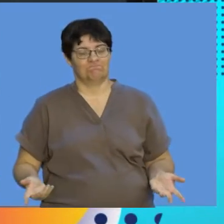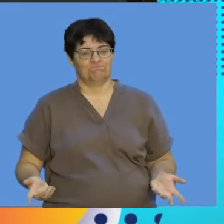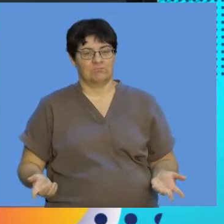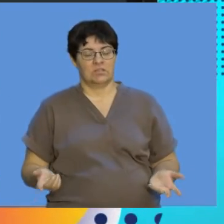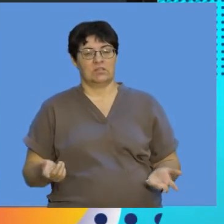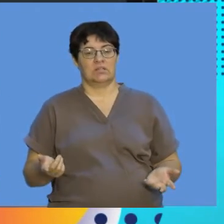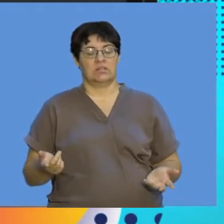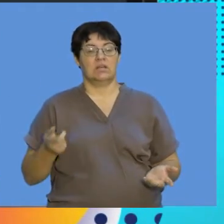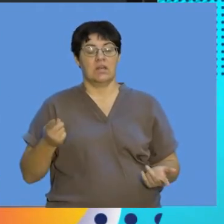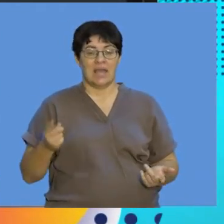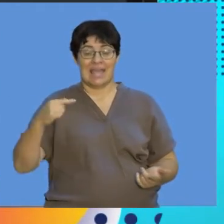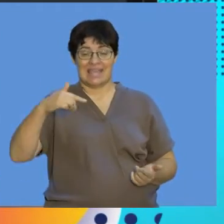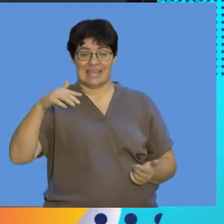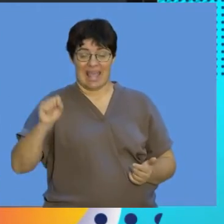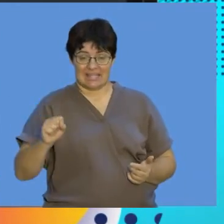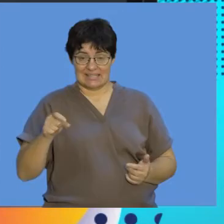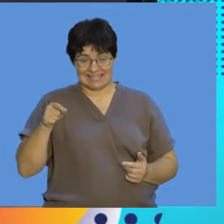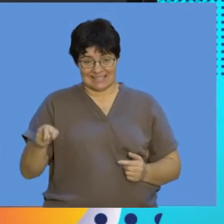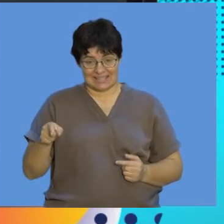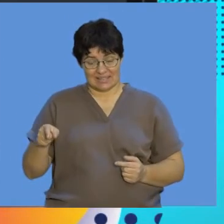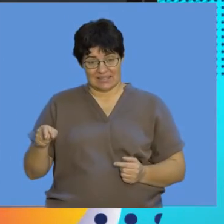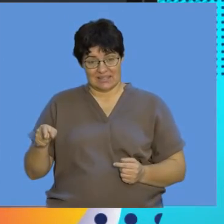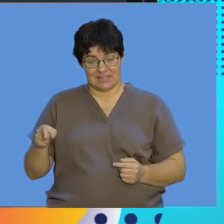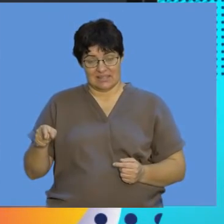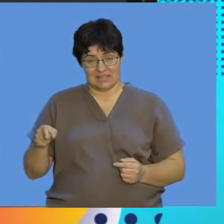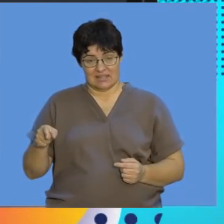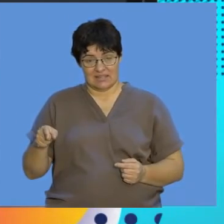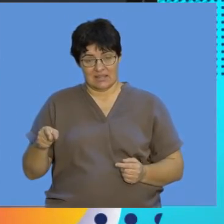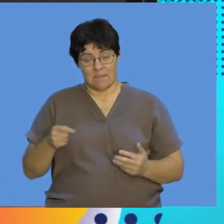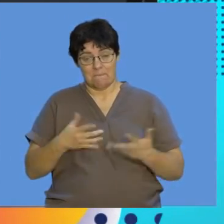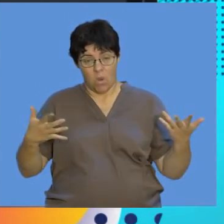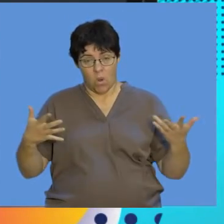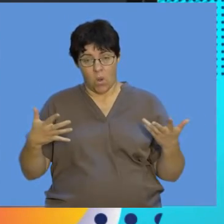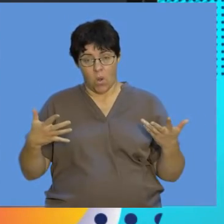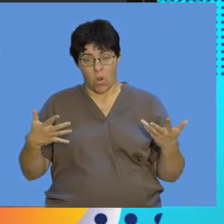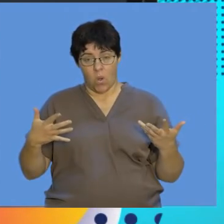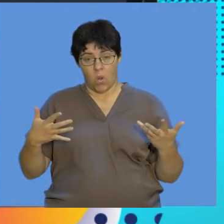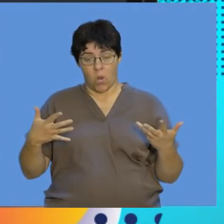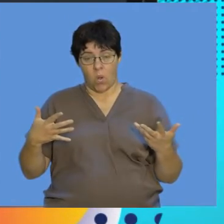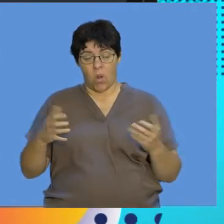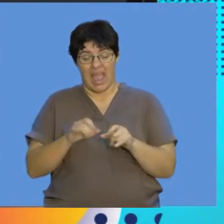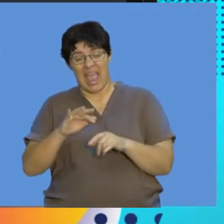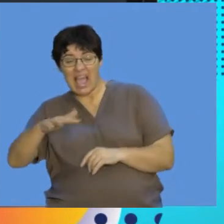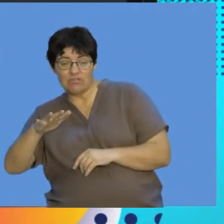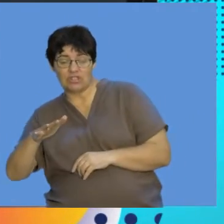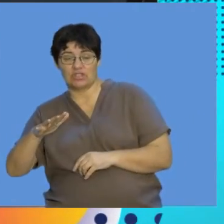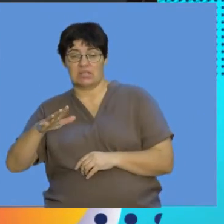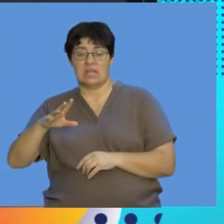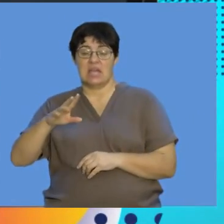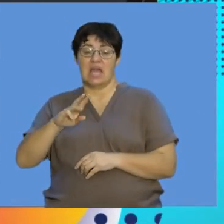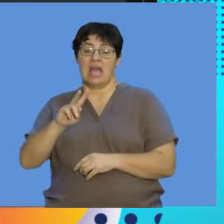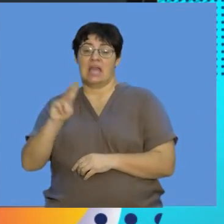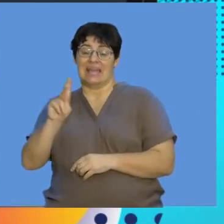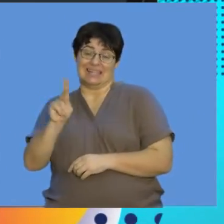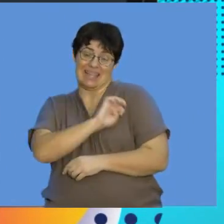where a sample of a gas has got a greater amount of average kinetic energy, we'd have a situation where